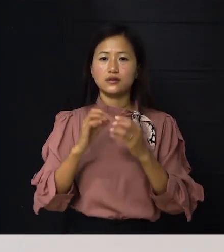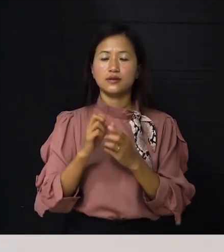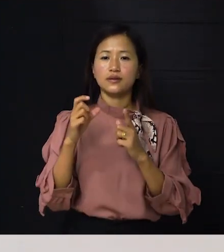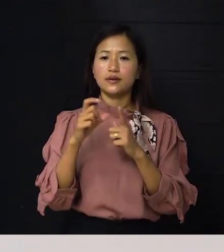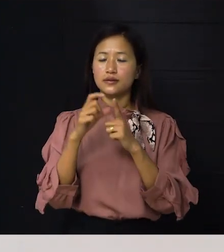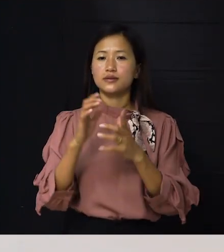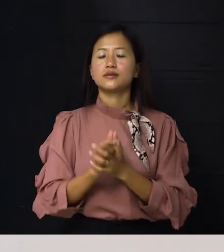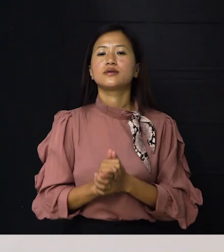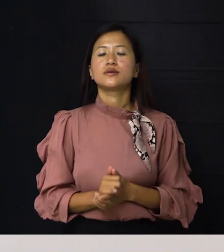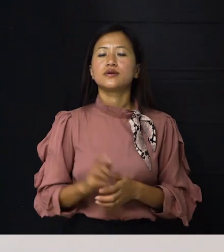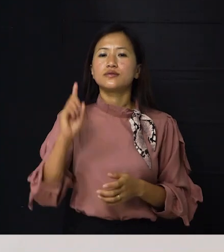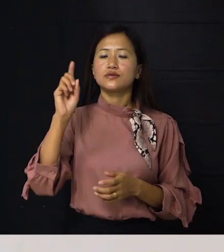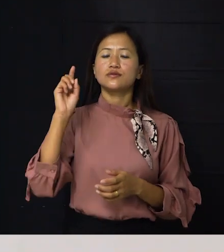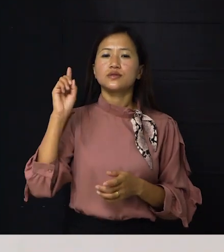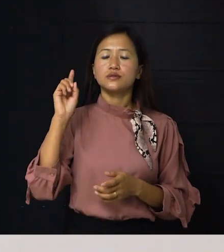1530 to